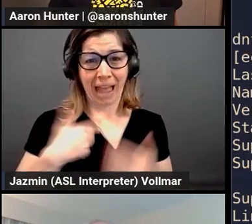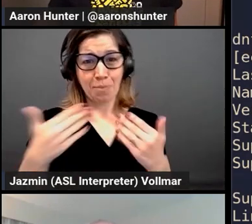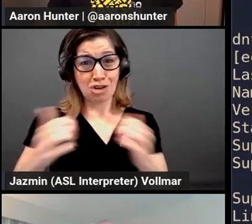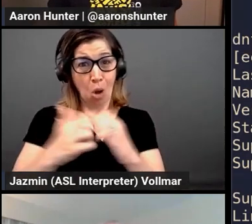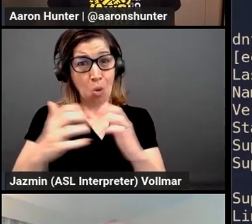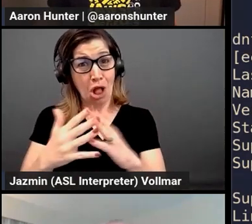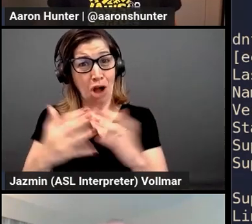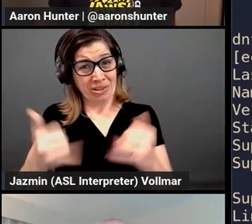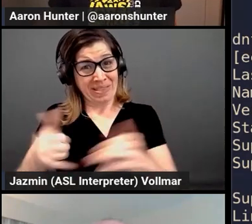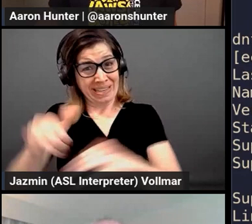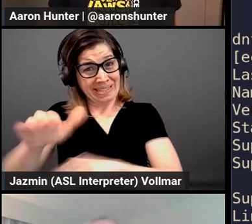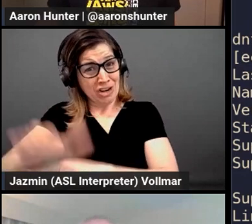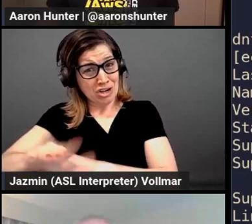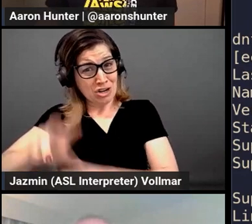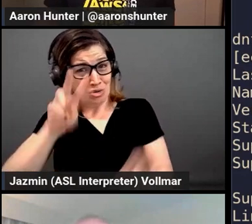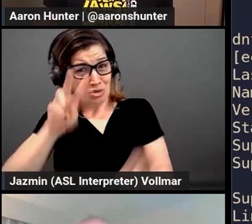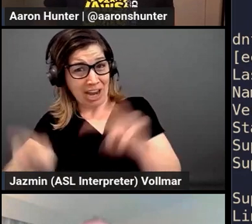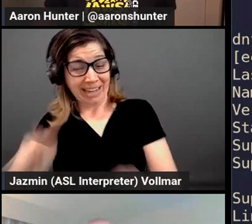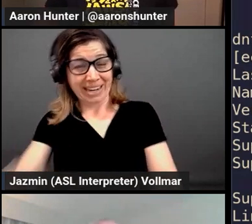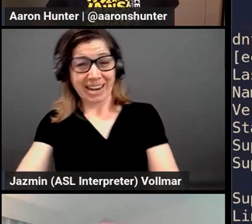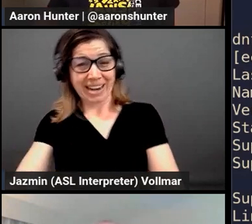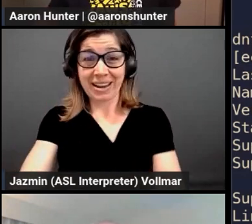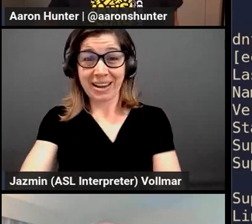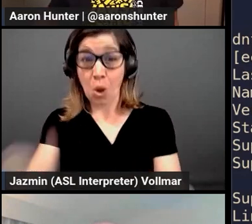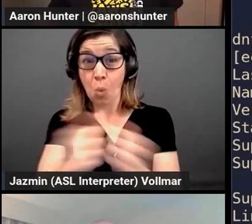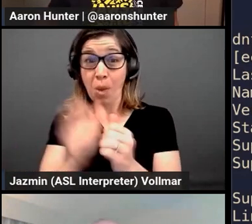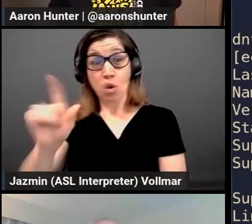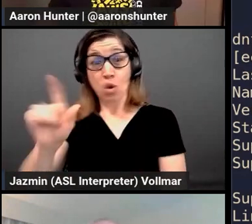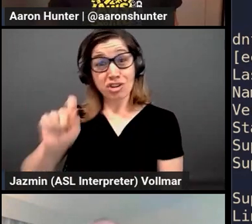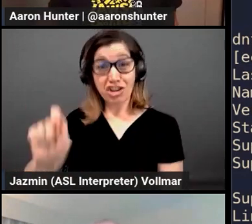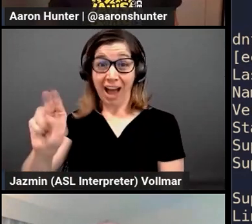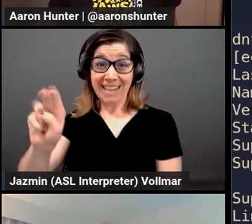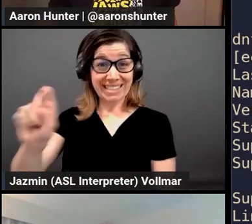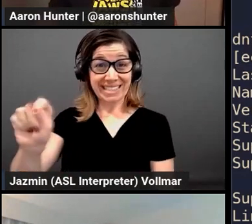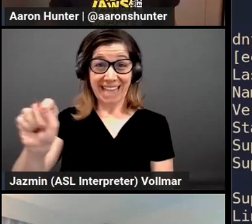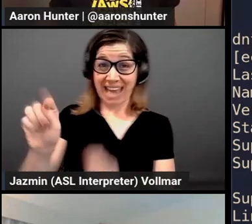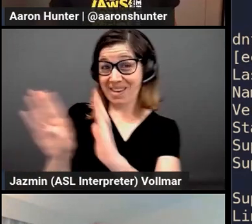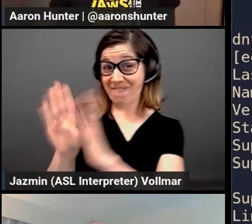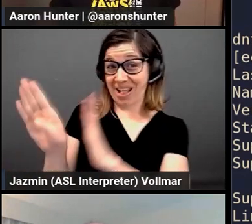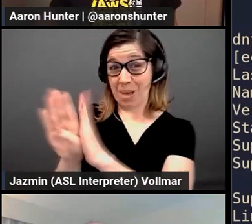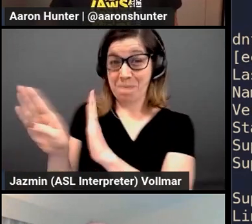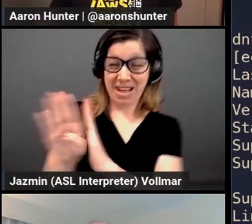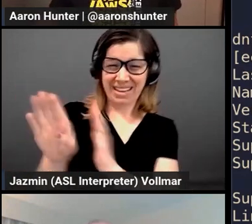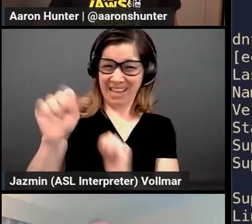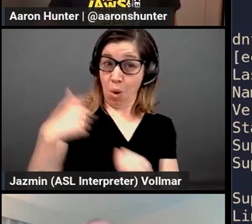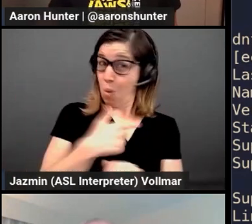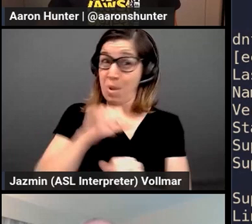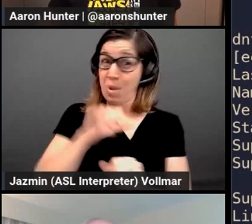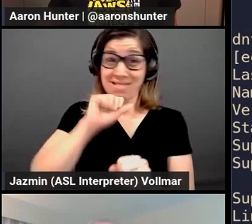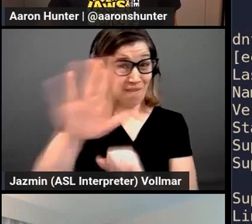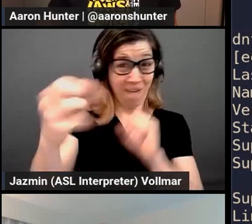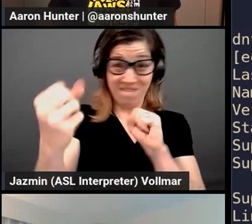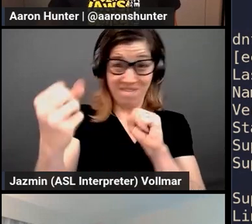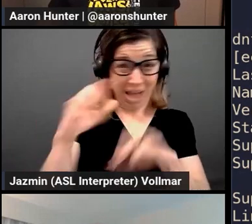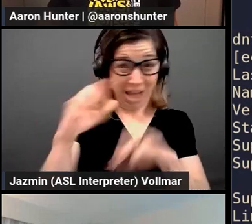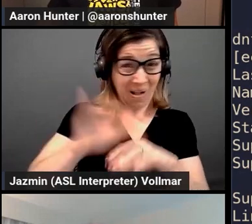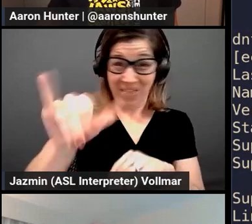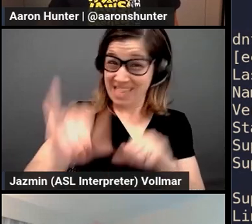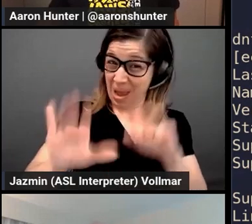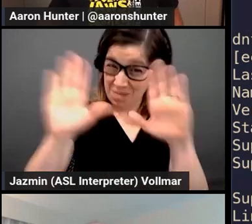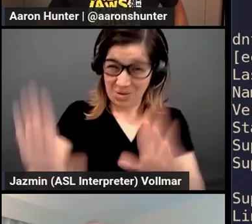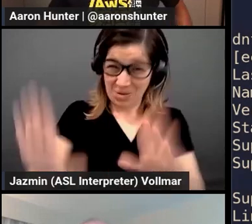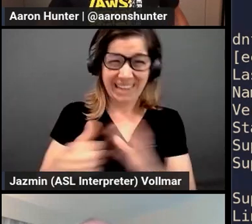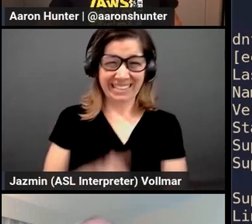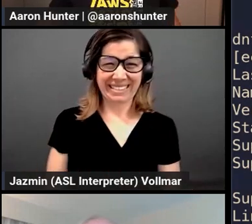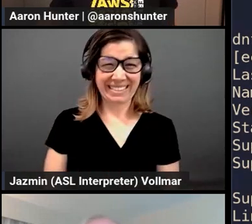out. Excellent. Good. With your .NET development? With my .NET development, we'd love feedback on it. That'd be great. Oh, happy to